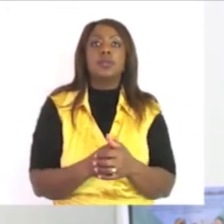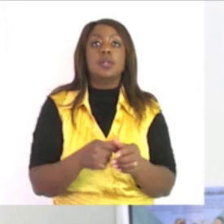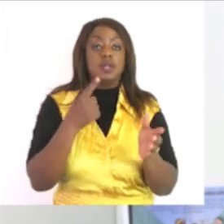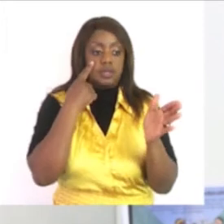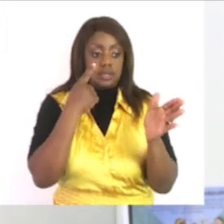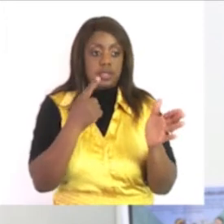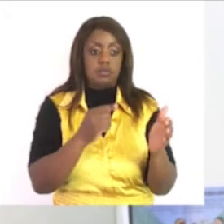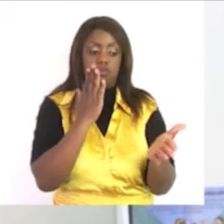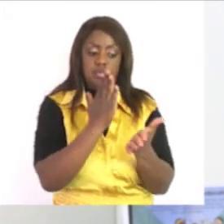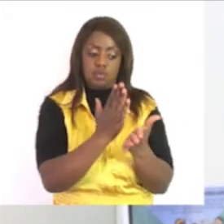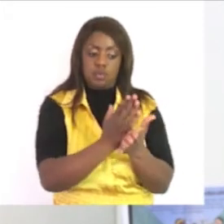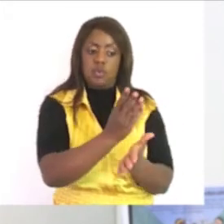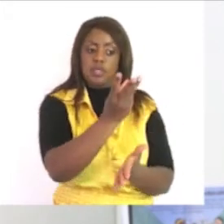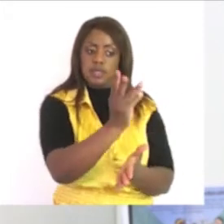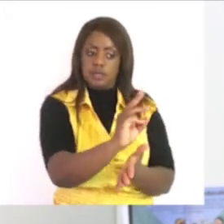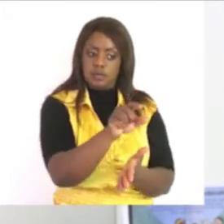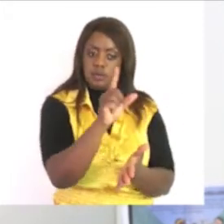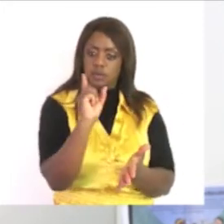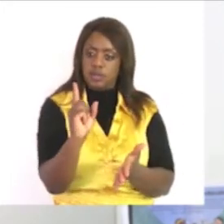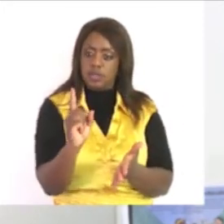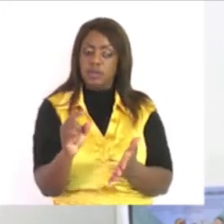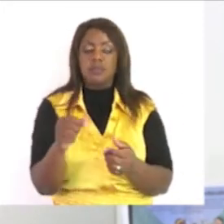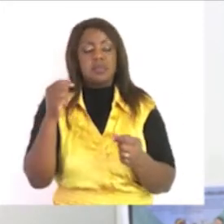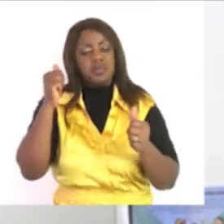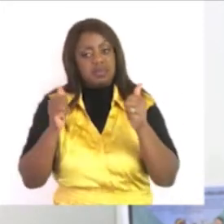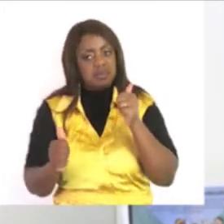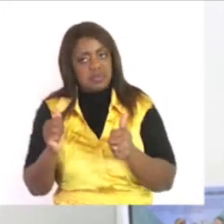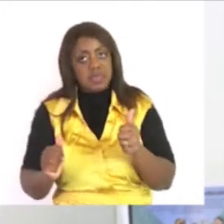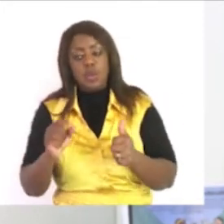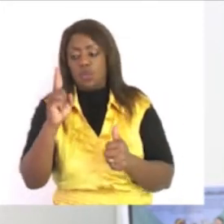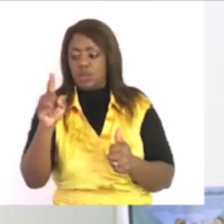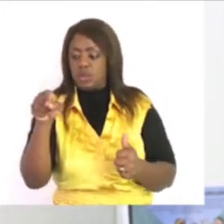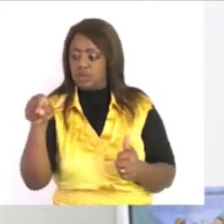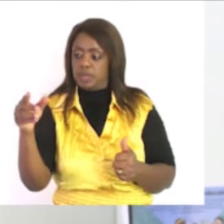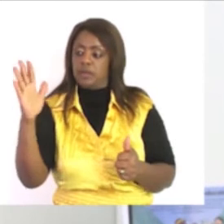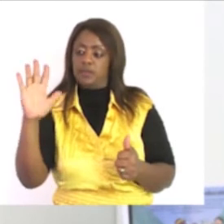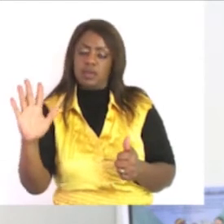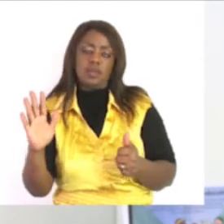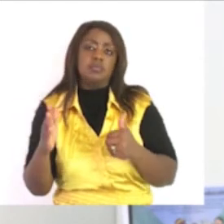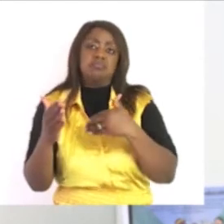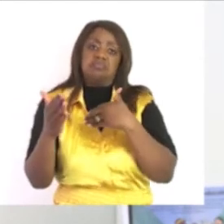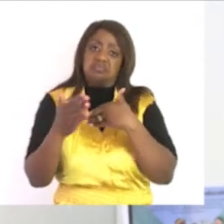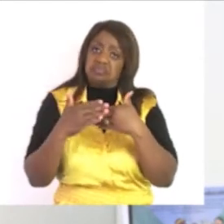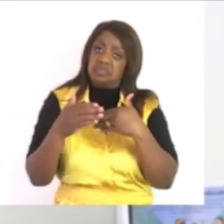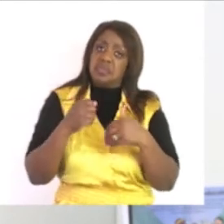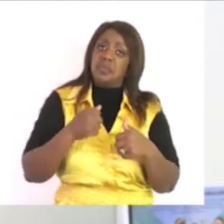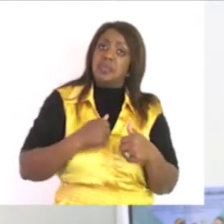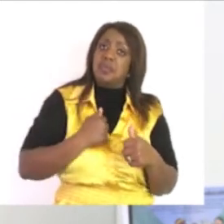is 1.6 and your estimate was 1.5, it means I was so close to get